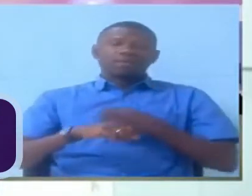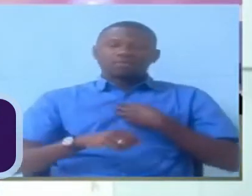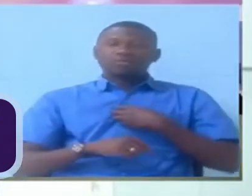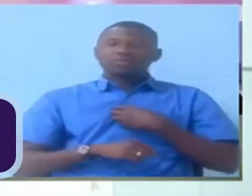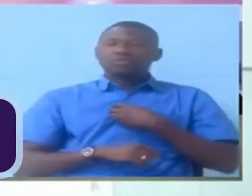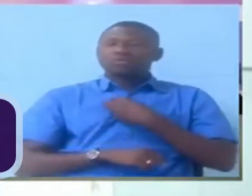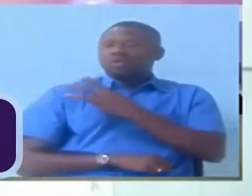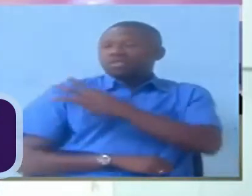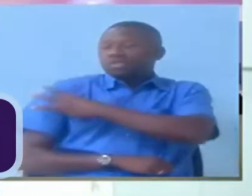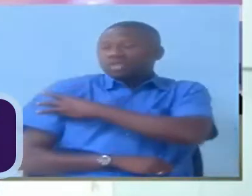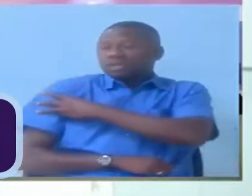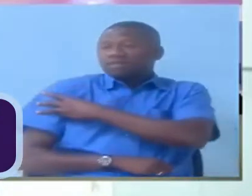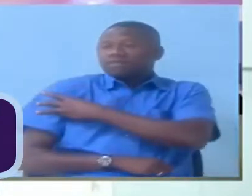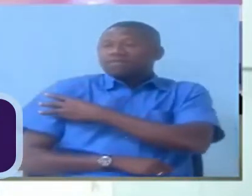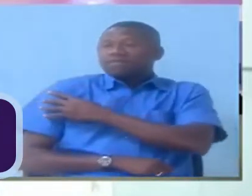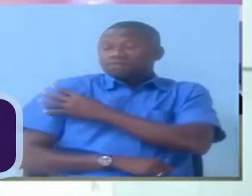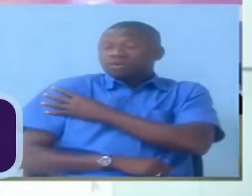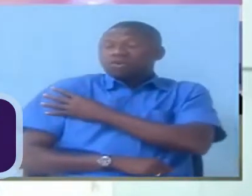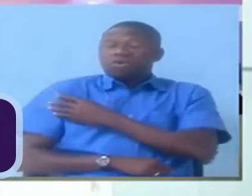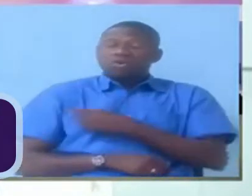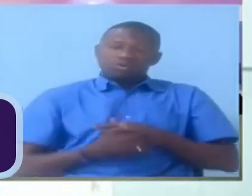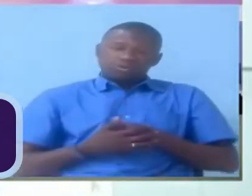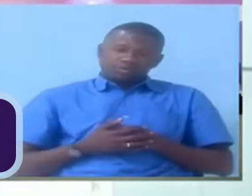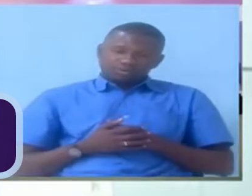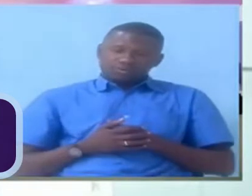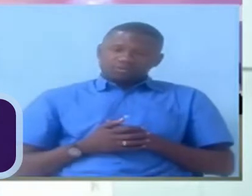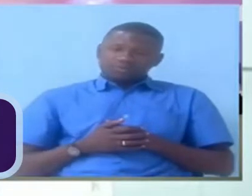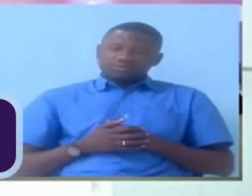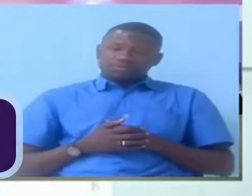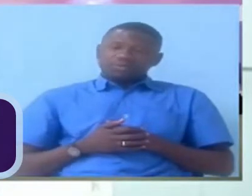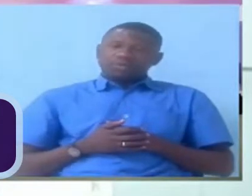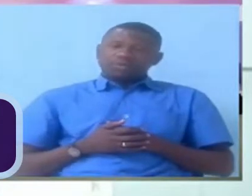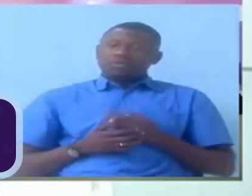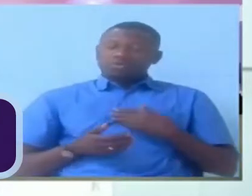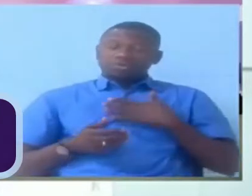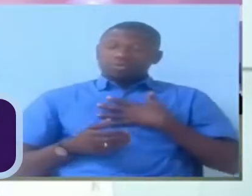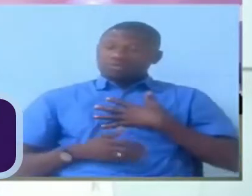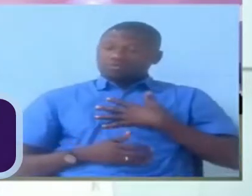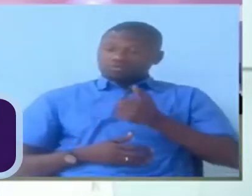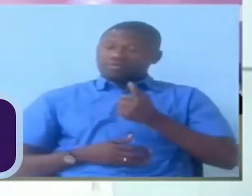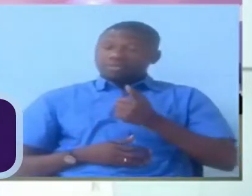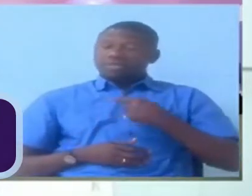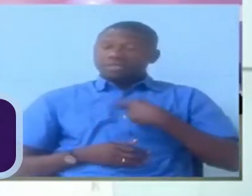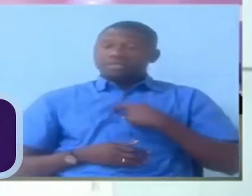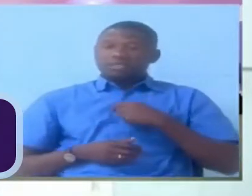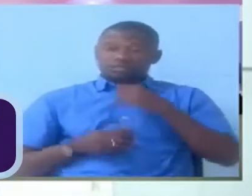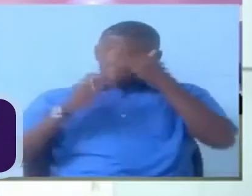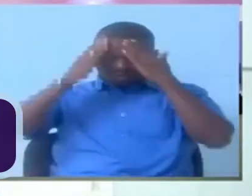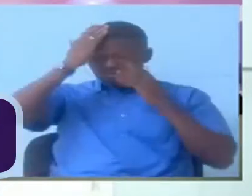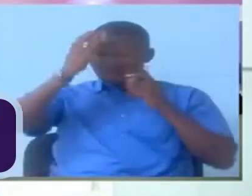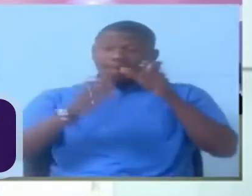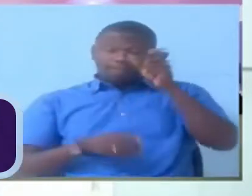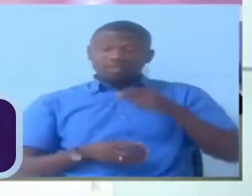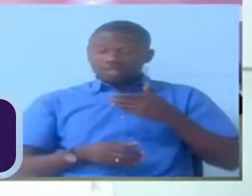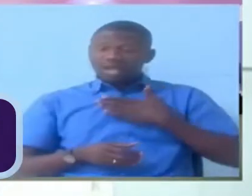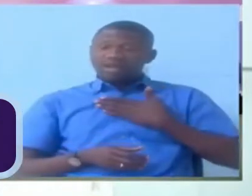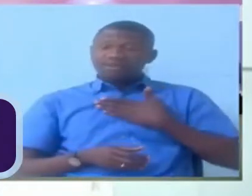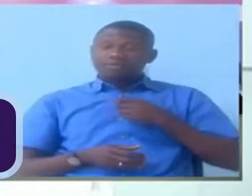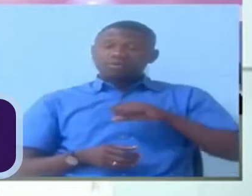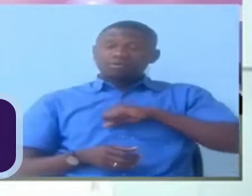time that was an NCO course, correct? That was an NCO course. Omu NCO course net for. Omu tonyale omu NCO karang